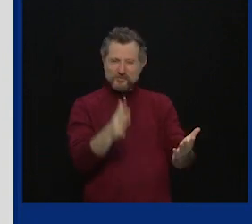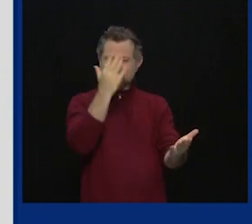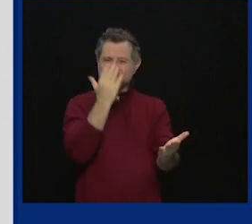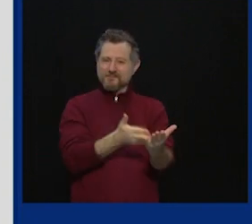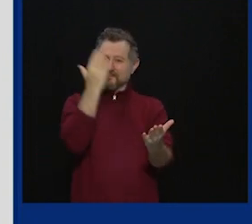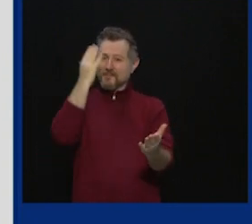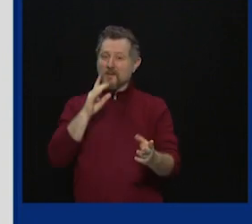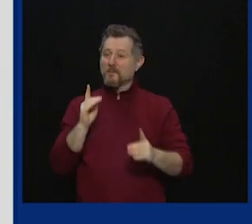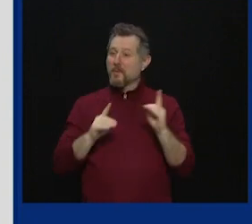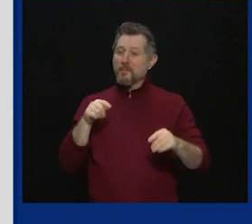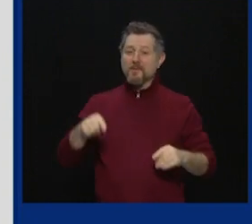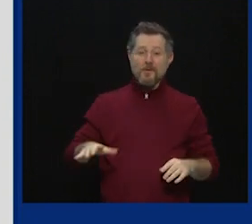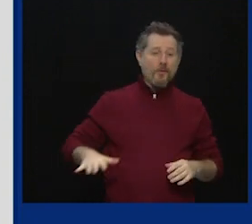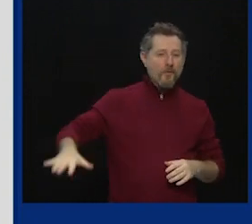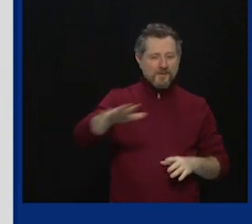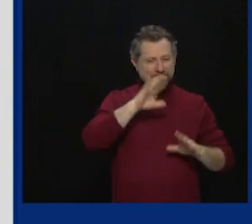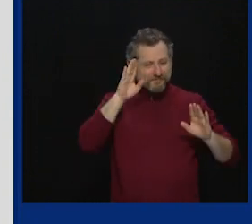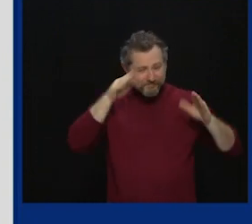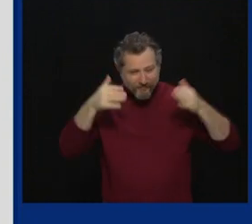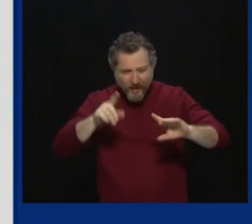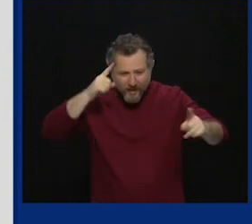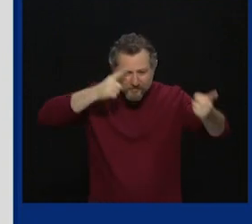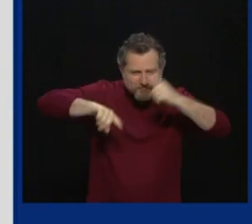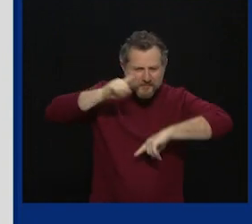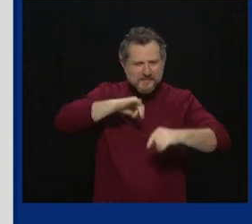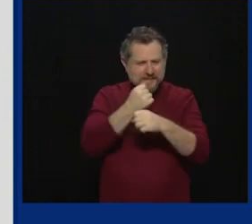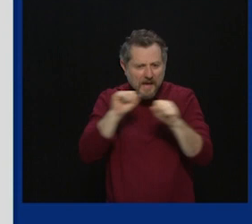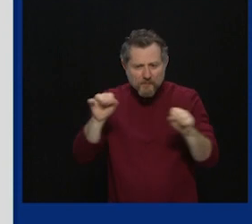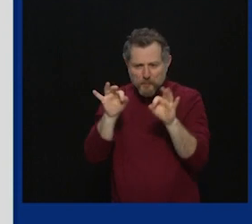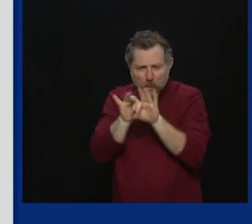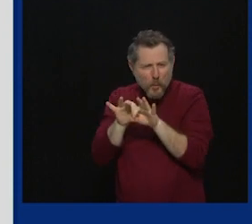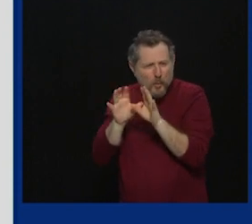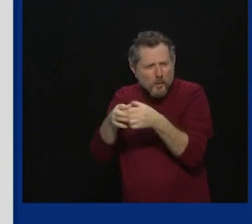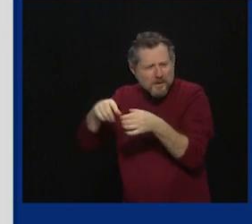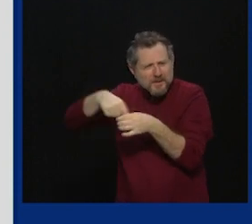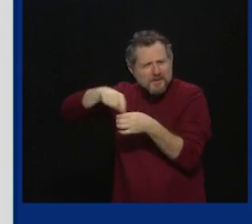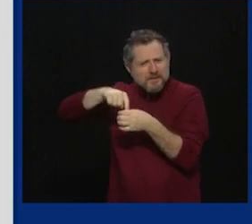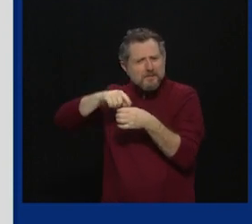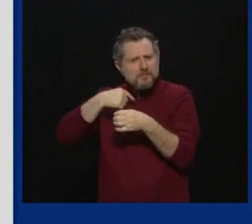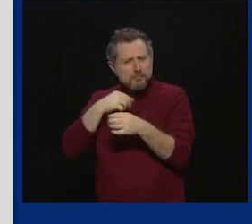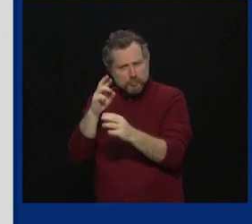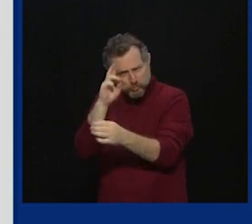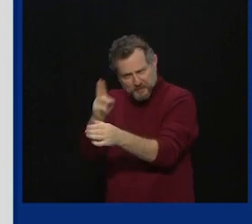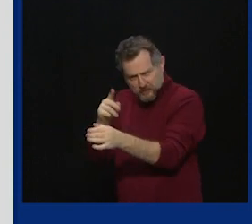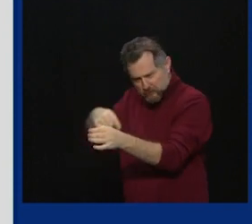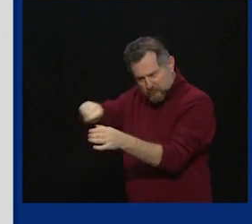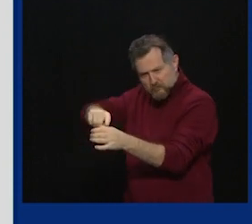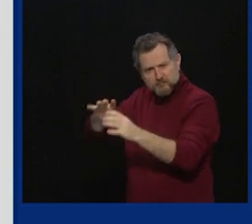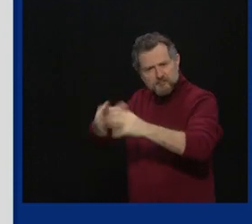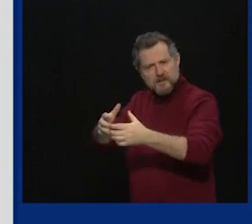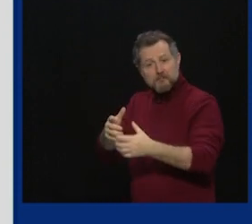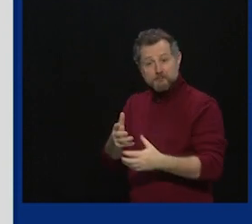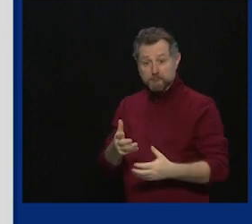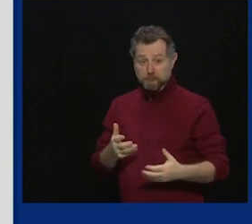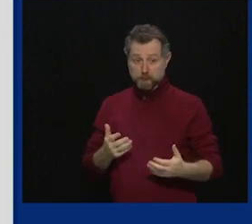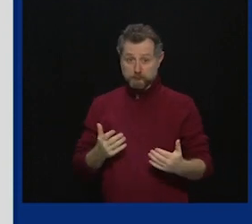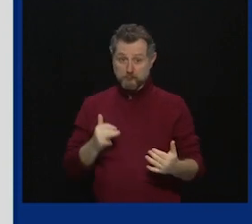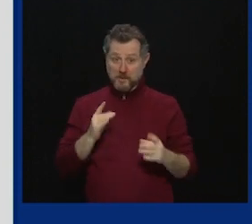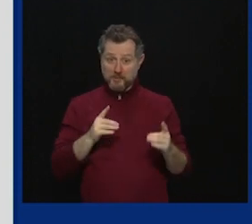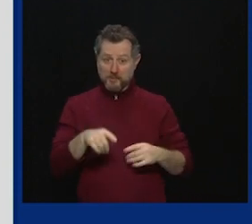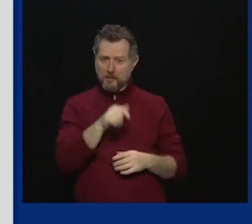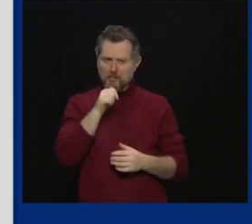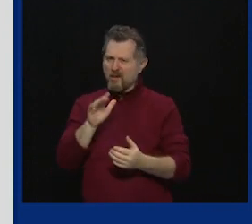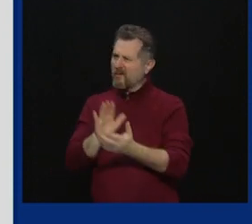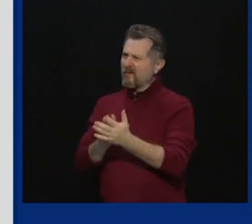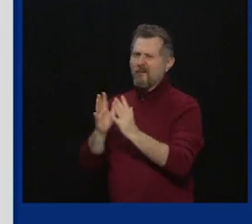lives. And I have such respect for them, and they don't get the credit they deserve for the speed at which they brought this to market and how effective it